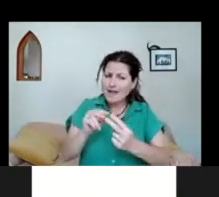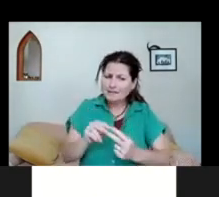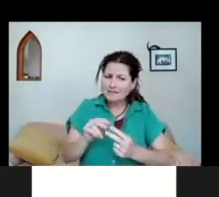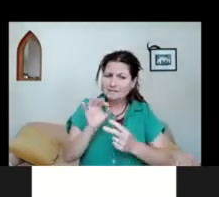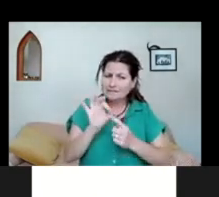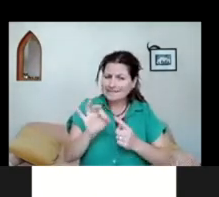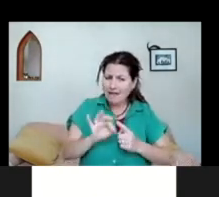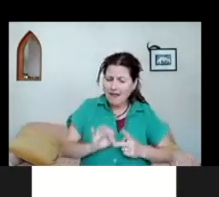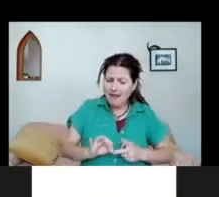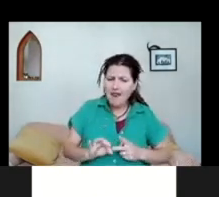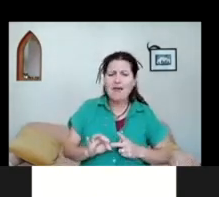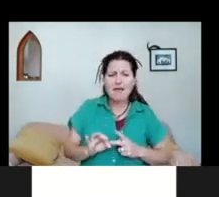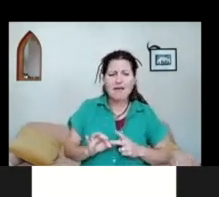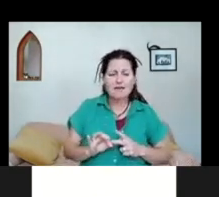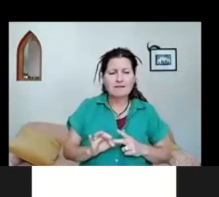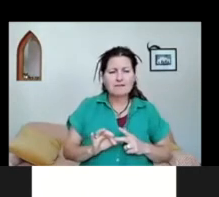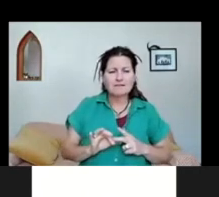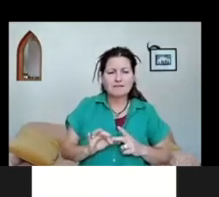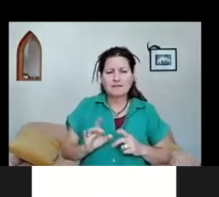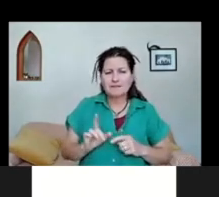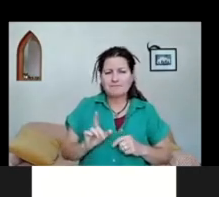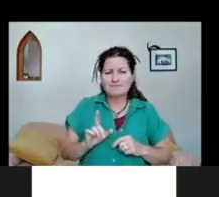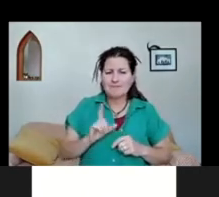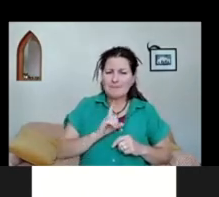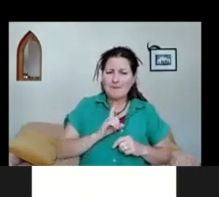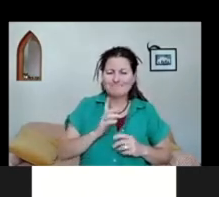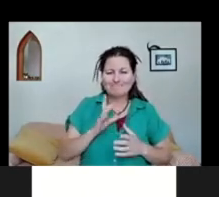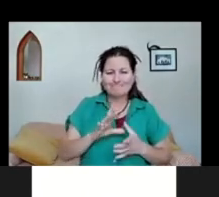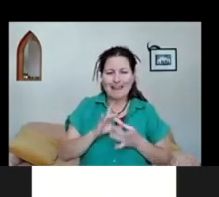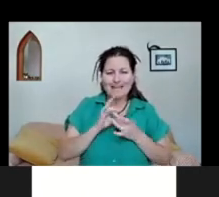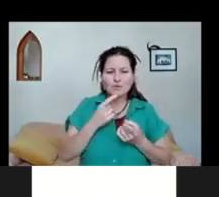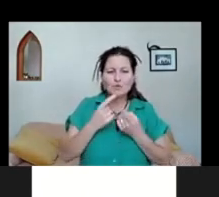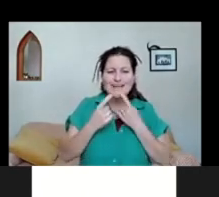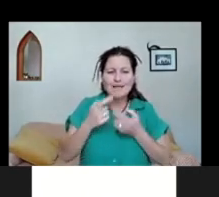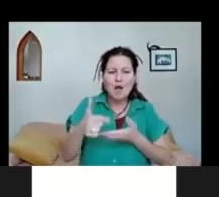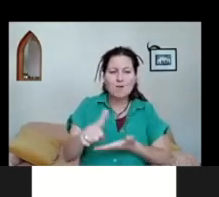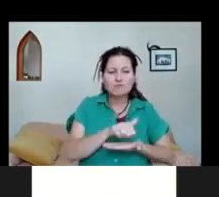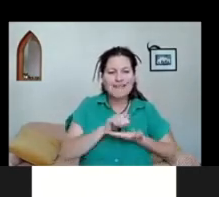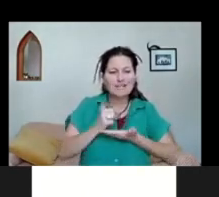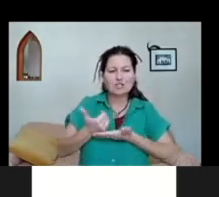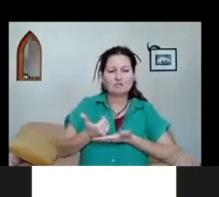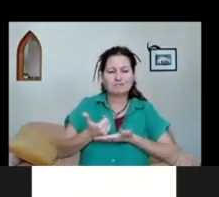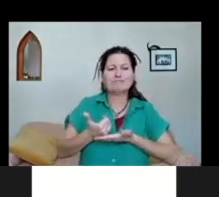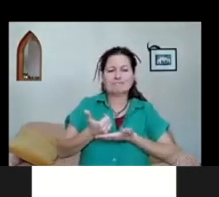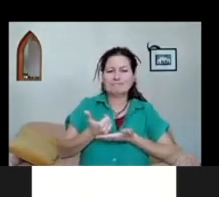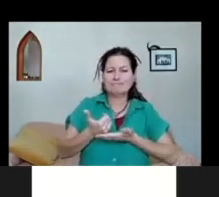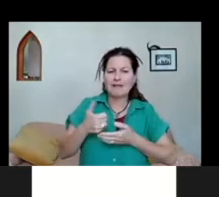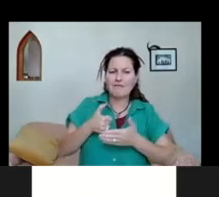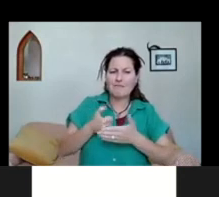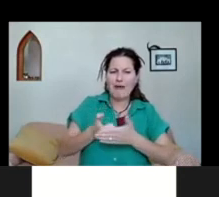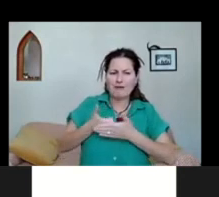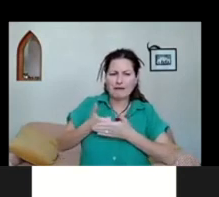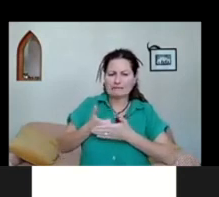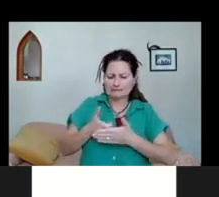because obviously there's the classic GDPR barriers that don't allow us